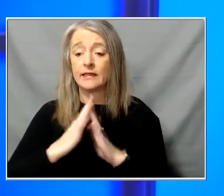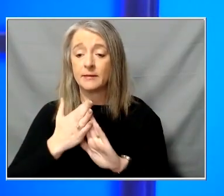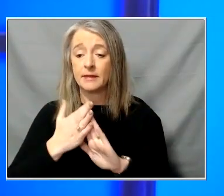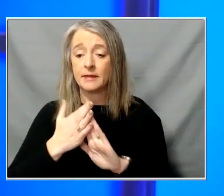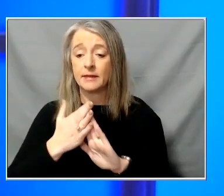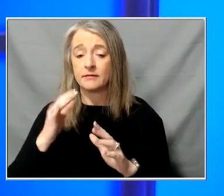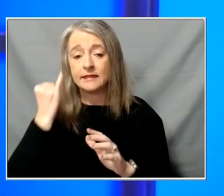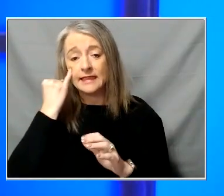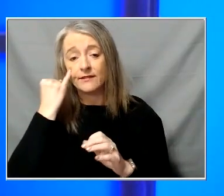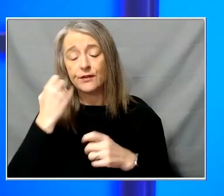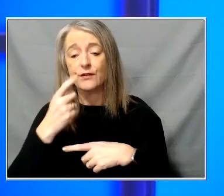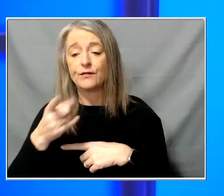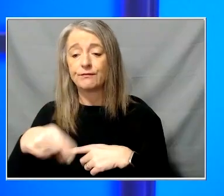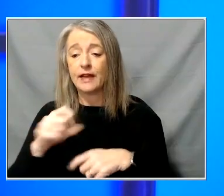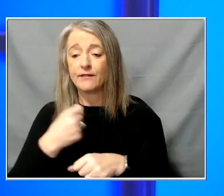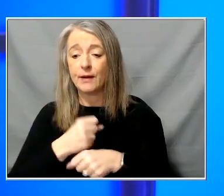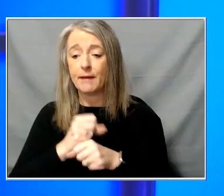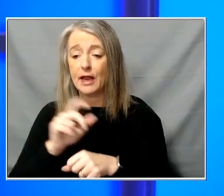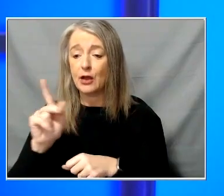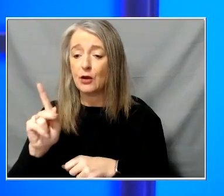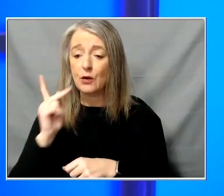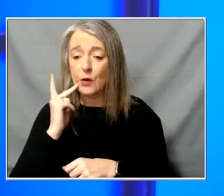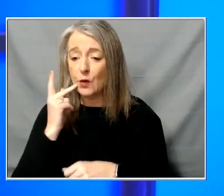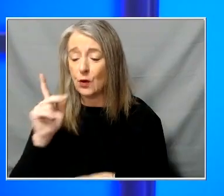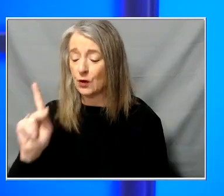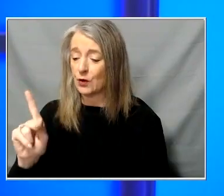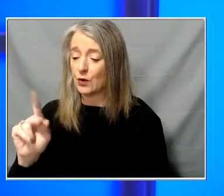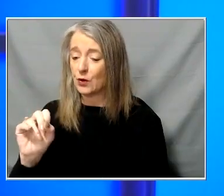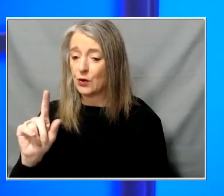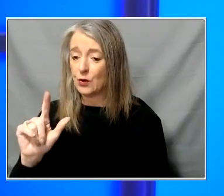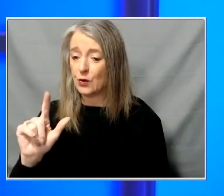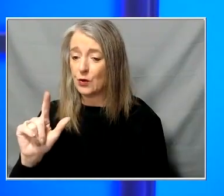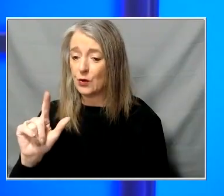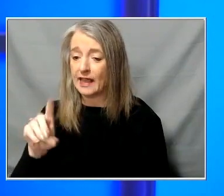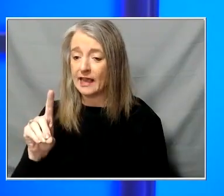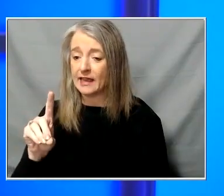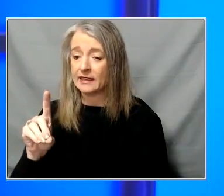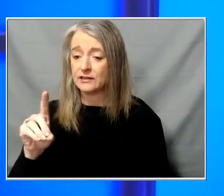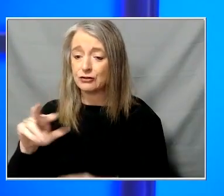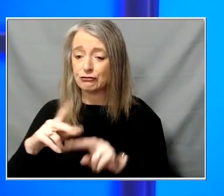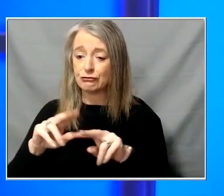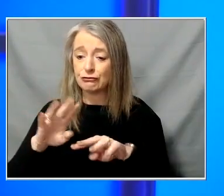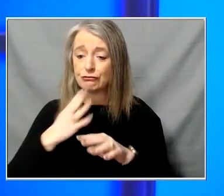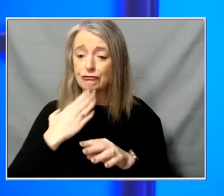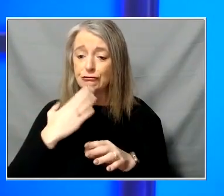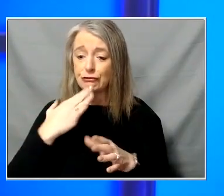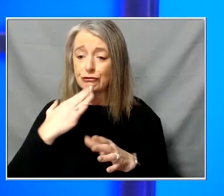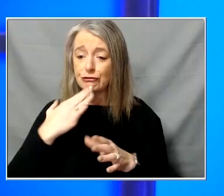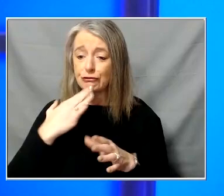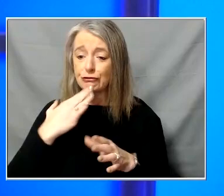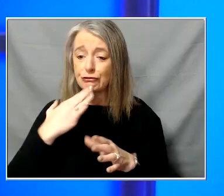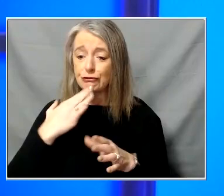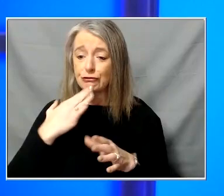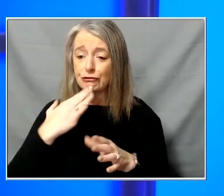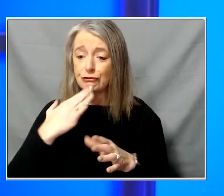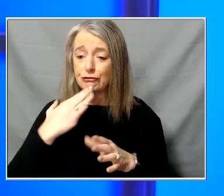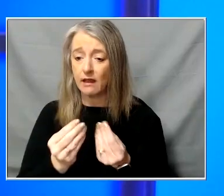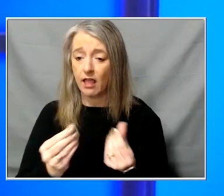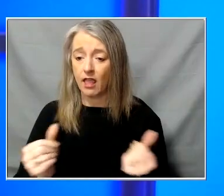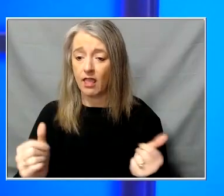made Kool-Aid as a kid and you put your own sugar in, I know I would keep dumping it in and it would settle out. Yeah. The same thing happens with the